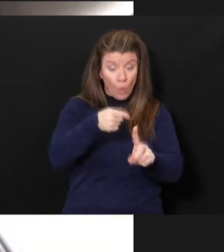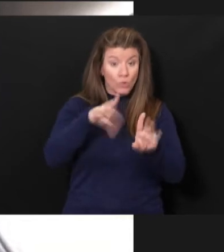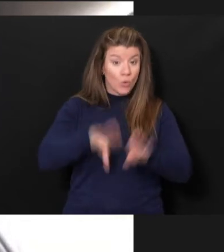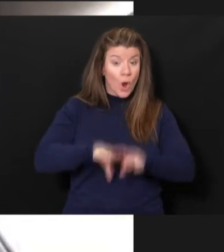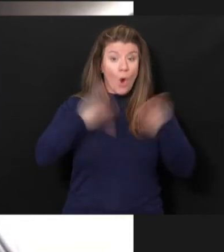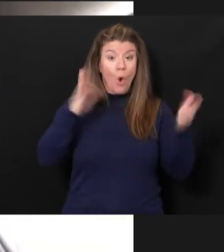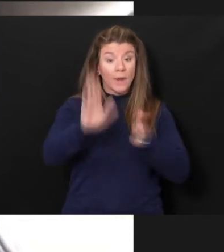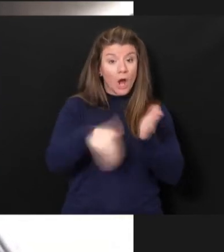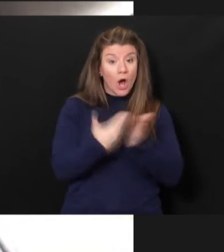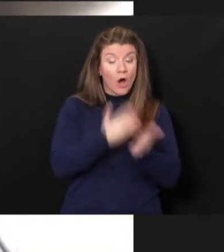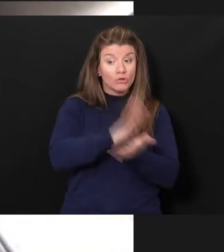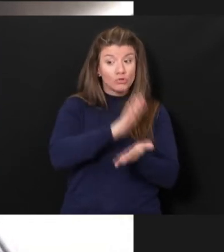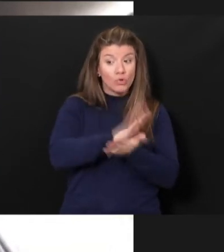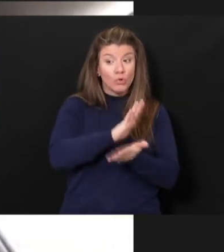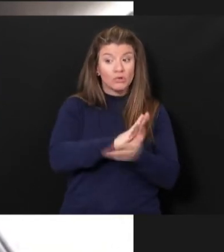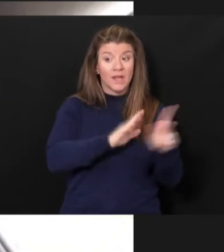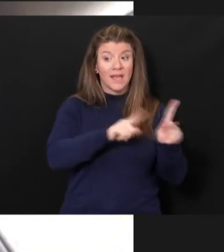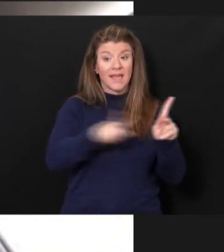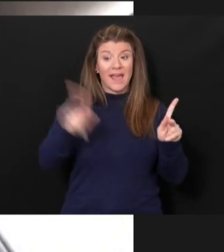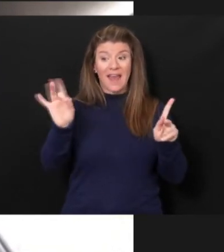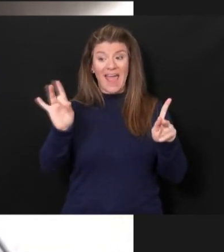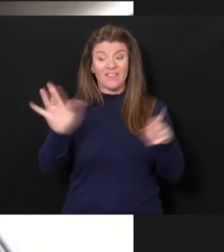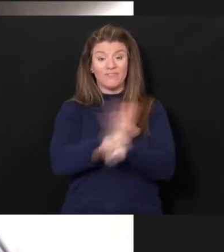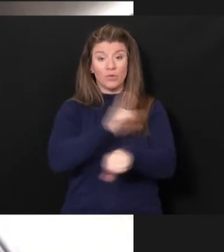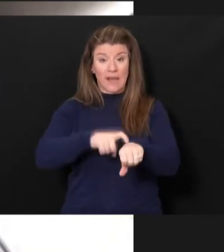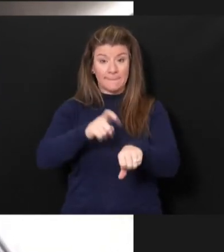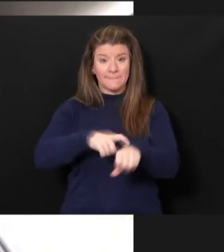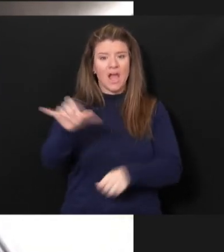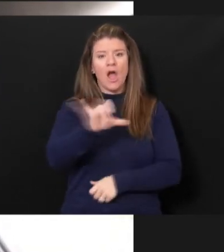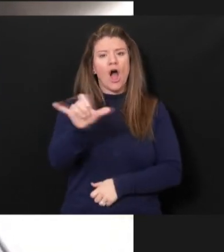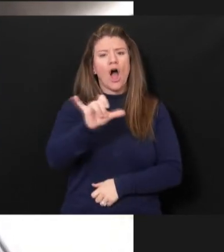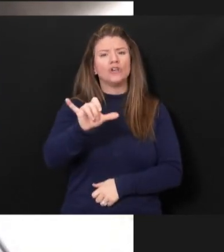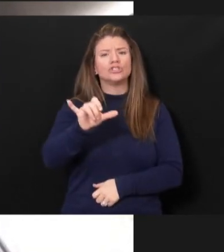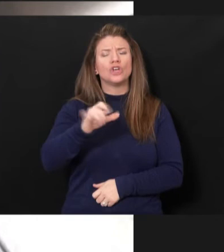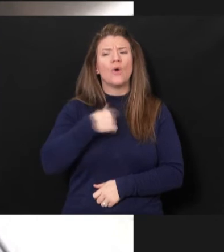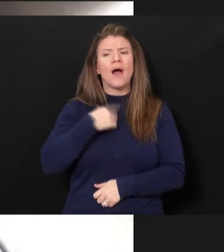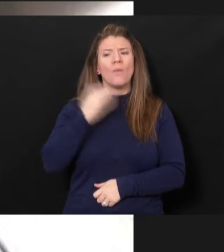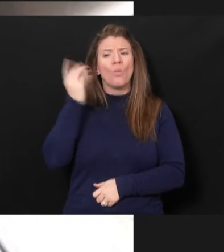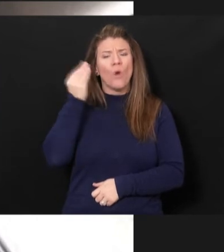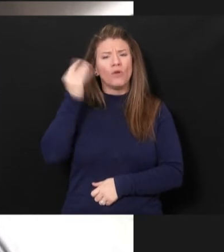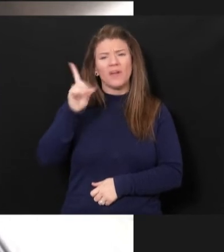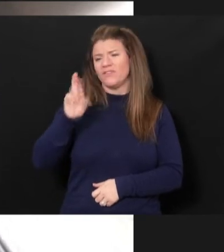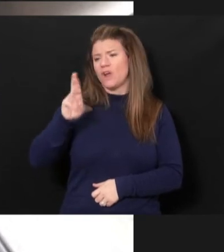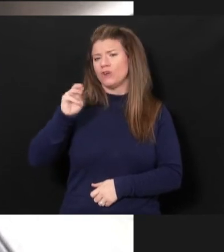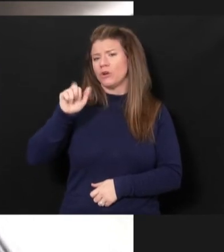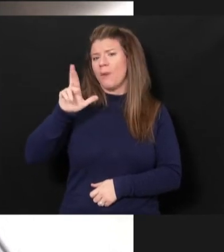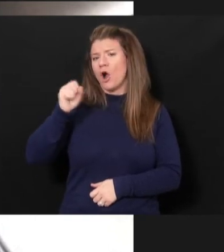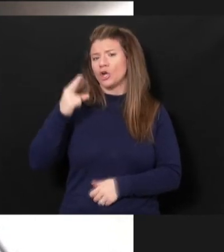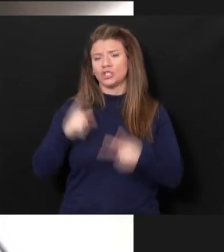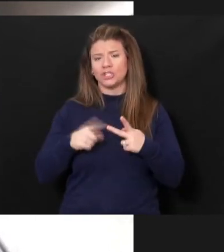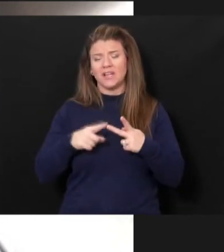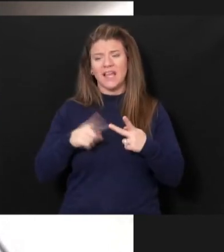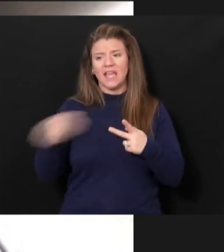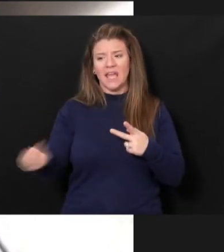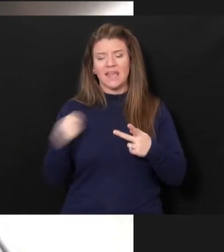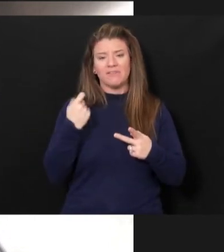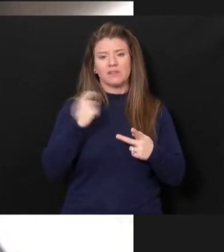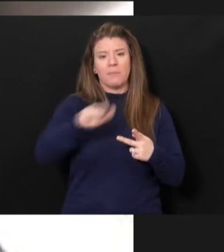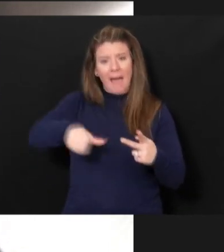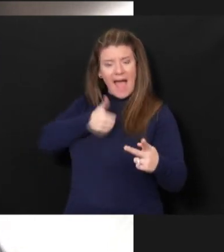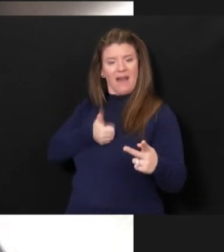reopen all schools K-8 full-time? And also, I was hoping Dr. Marsh could give us a bit of the behind the scenes look on